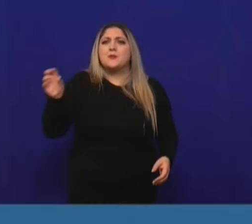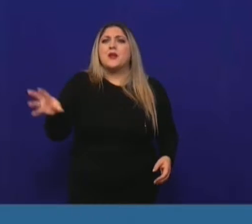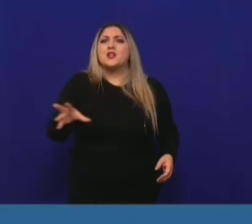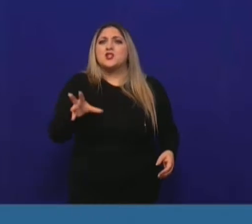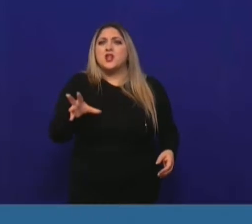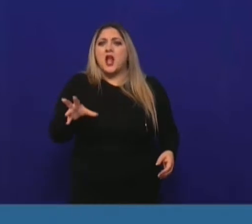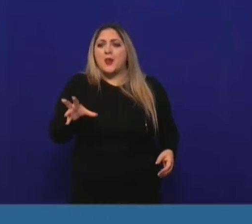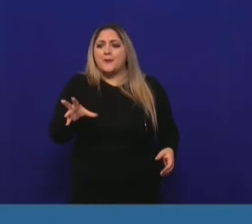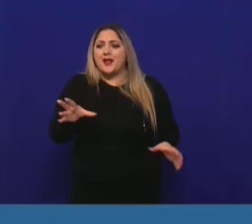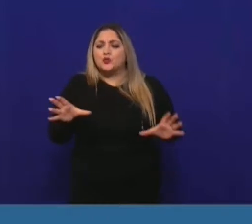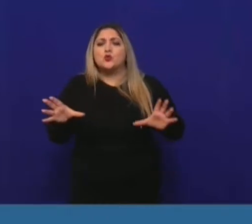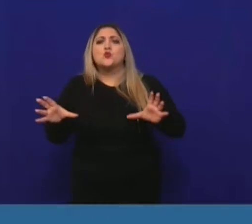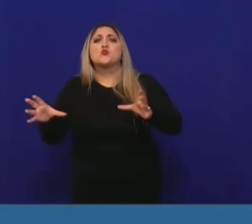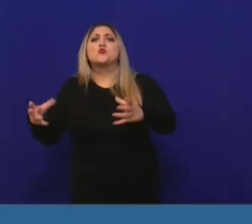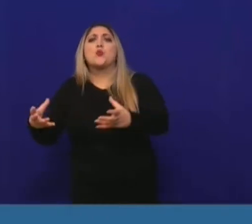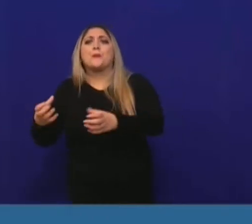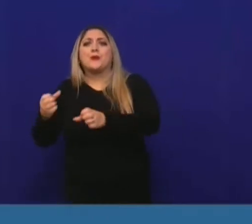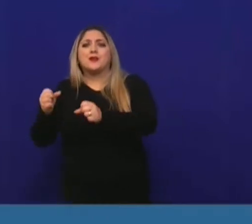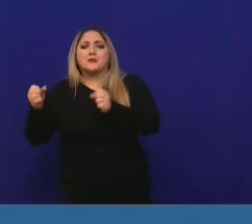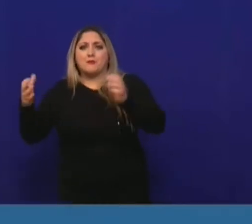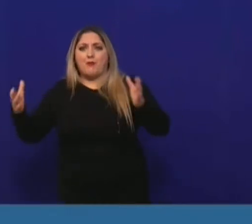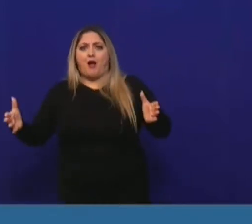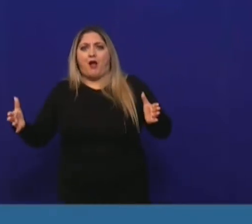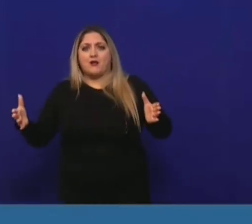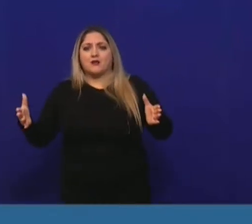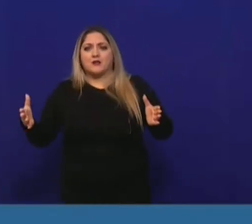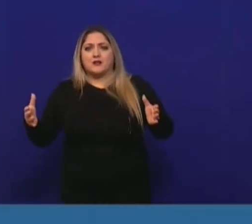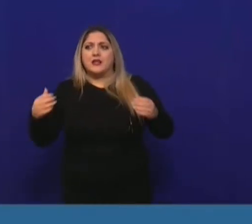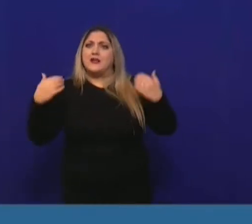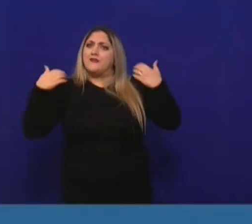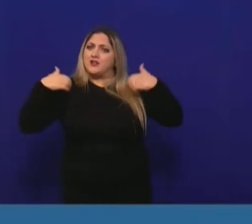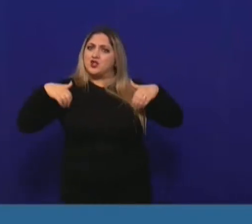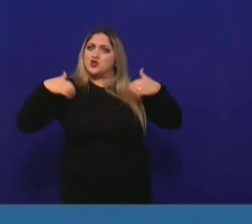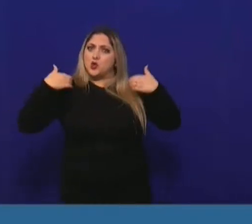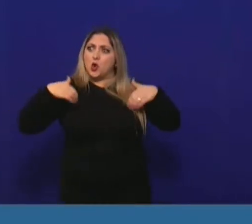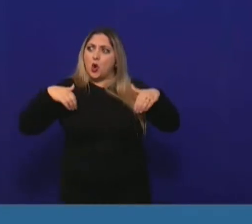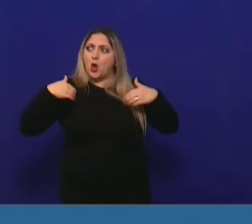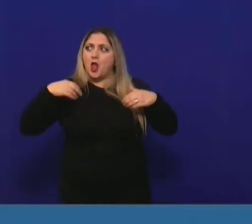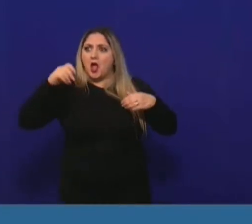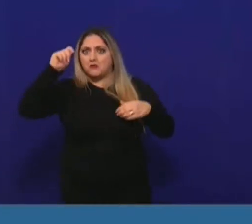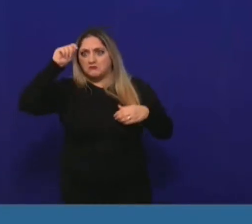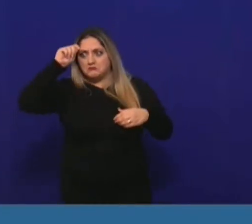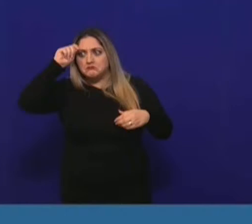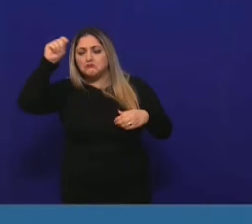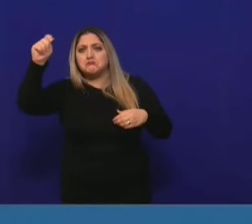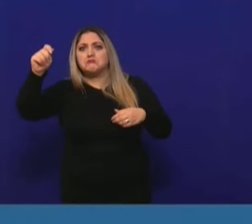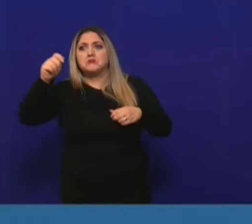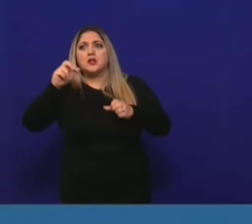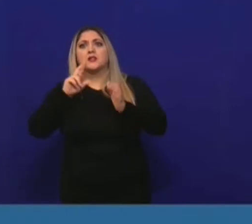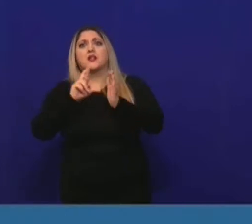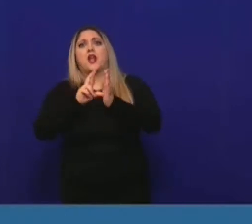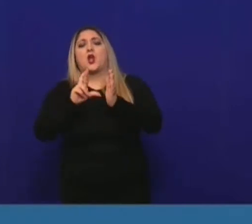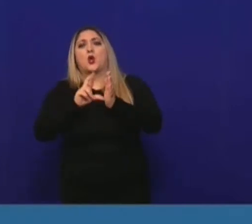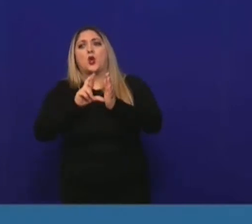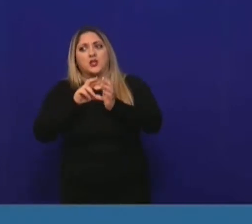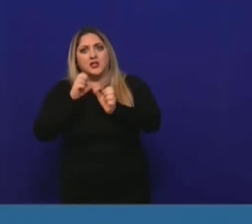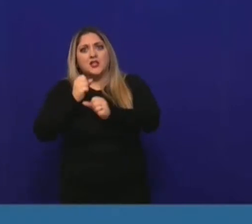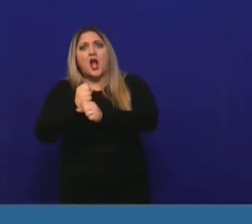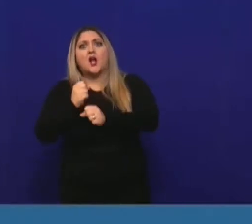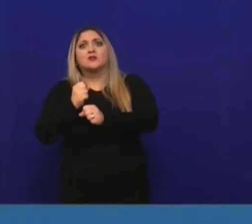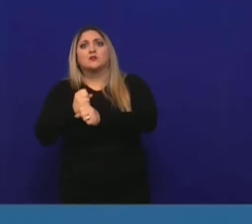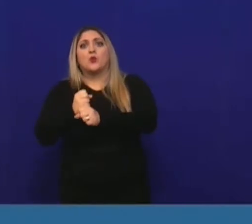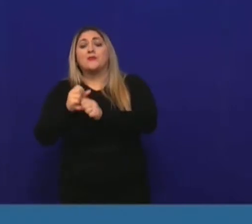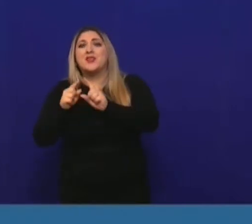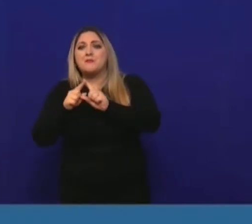Fl-iskeli jeżistu protokolli serji li jidher li qed jaħdmu. Iżda it-tfal wara l-ħin tal-iskola qed jattendu f'nurseries